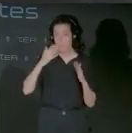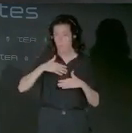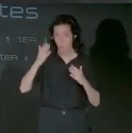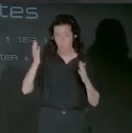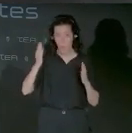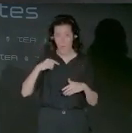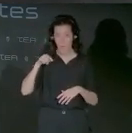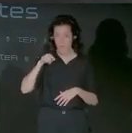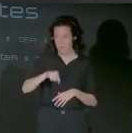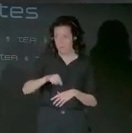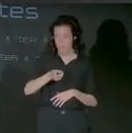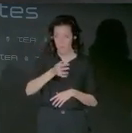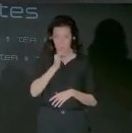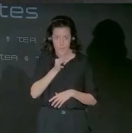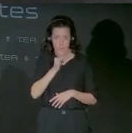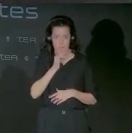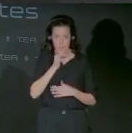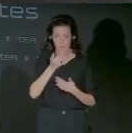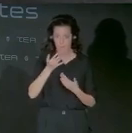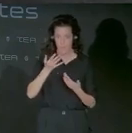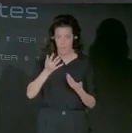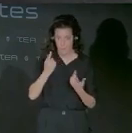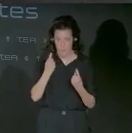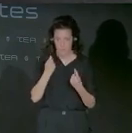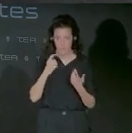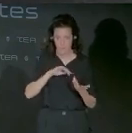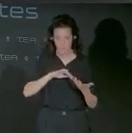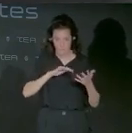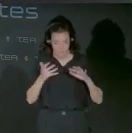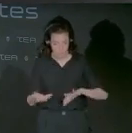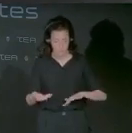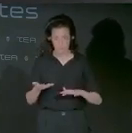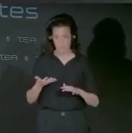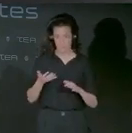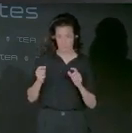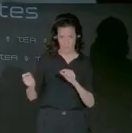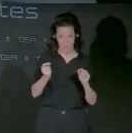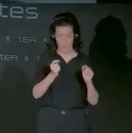have quite a few rules. Then it's of course about enforcement as well.